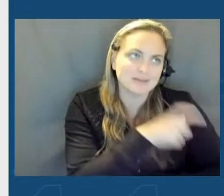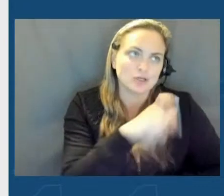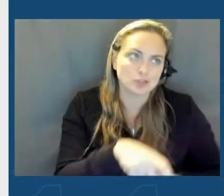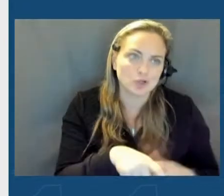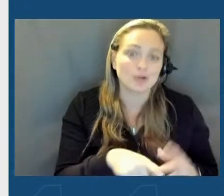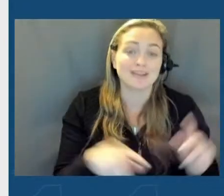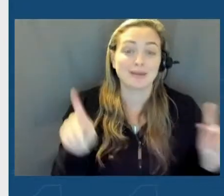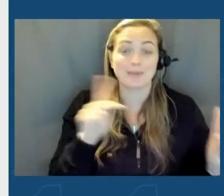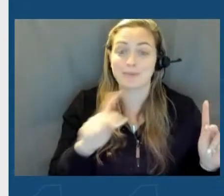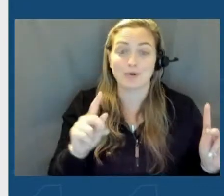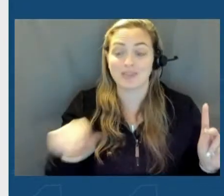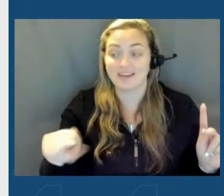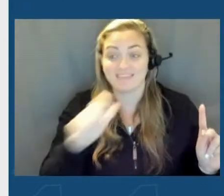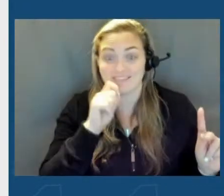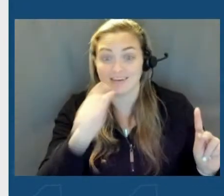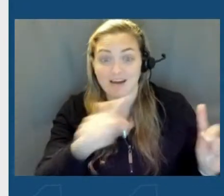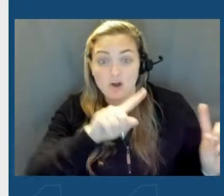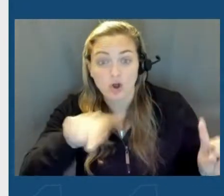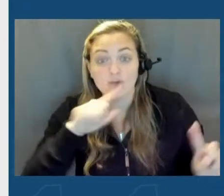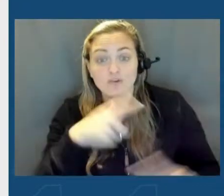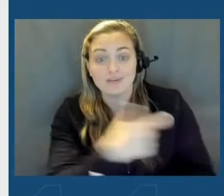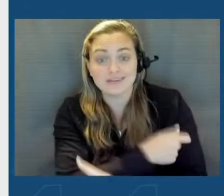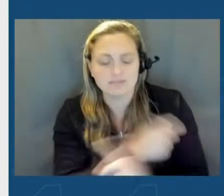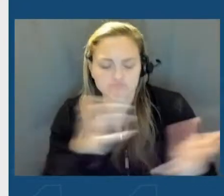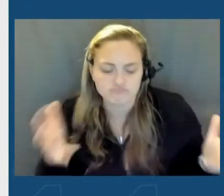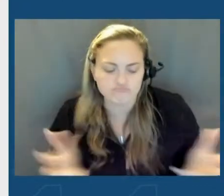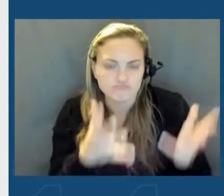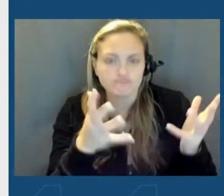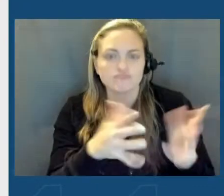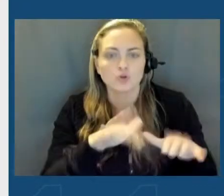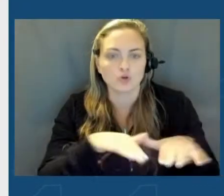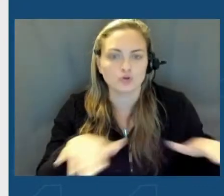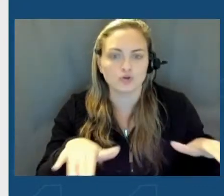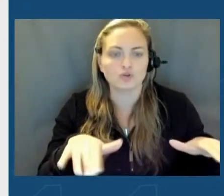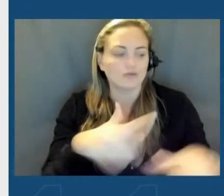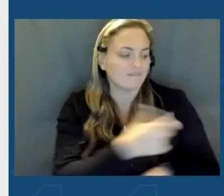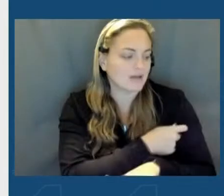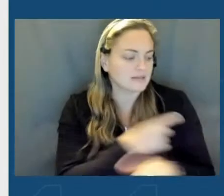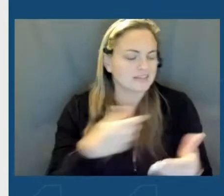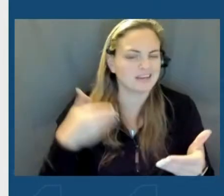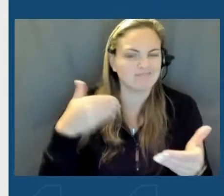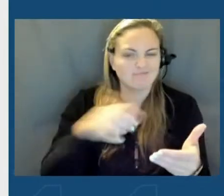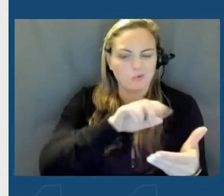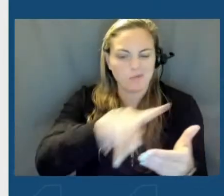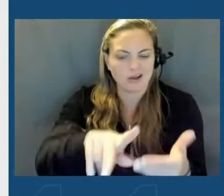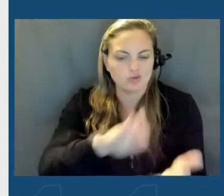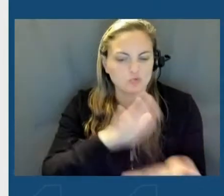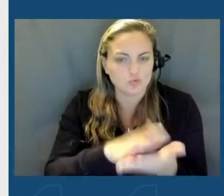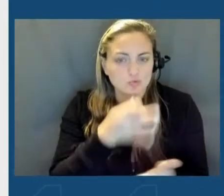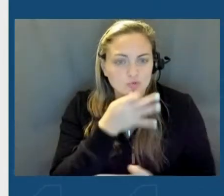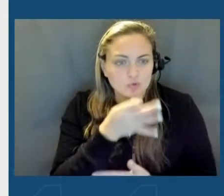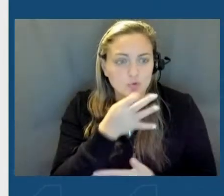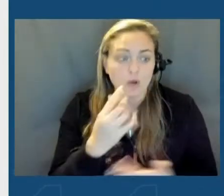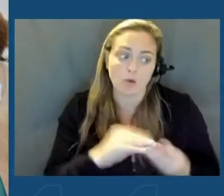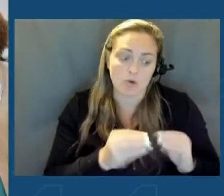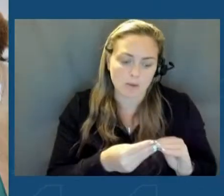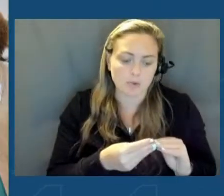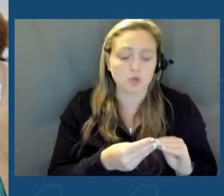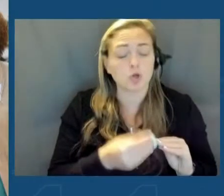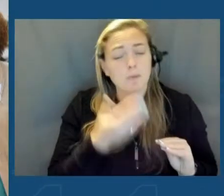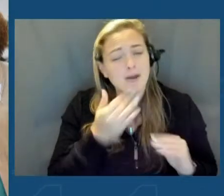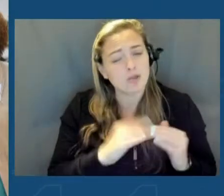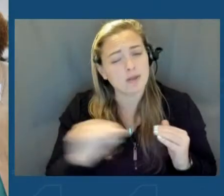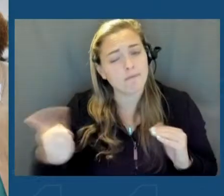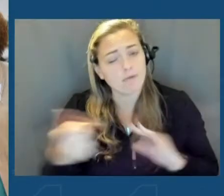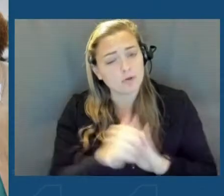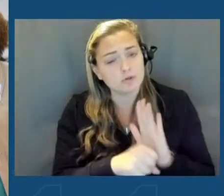not, we encourage you, especially get your children vaccinated as we're heading into school. Our numbers are better than most states, but we never